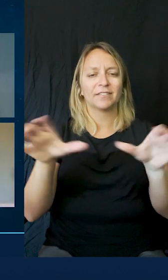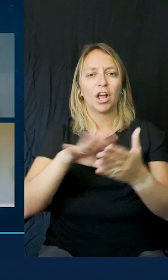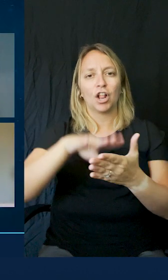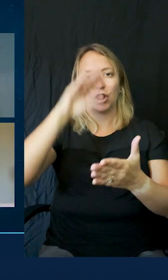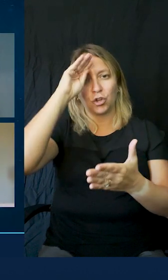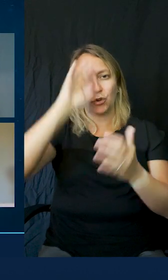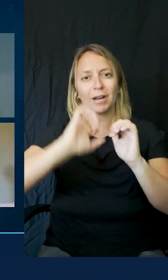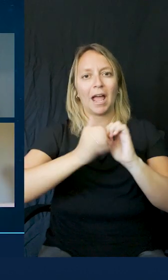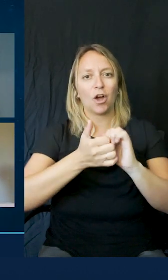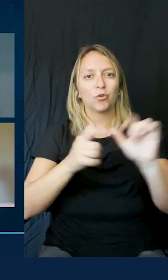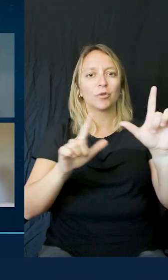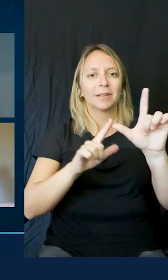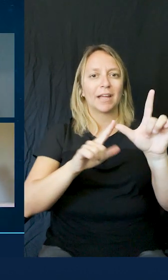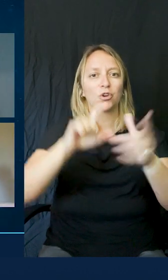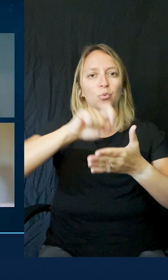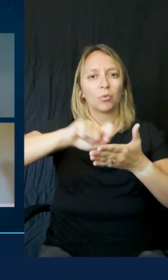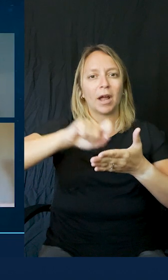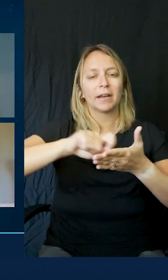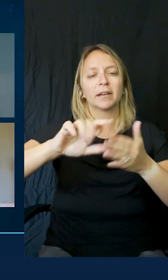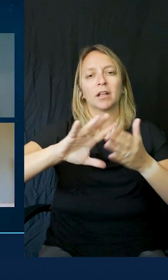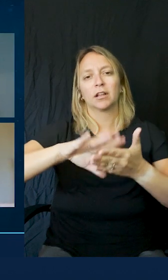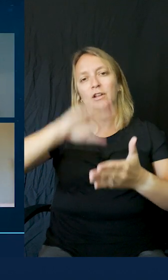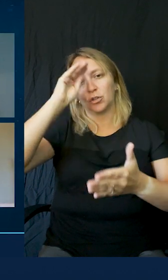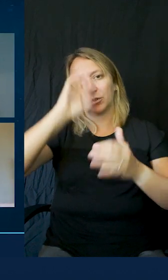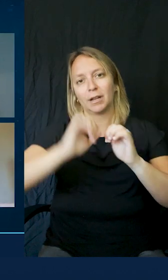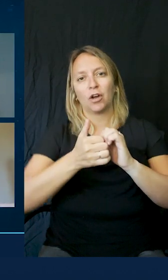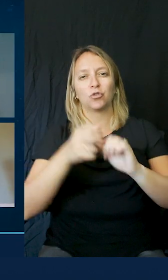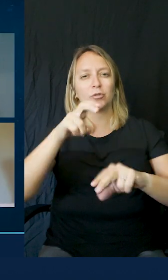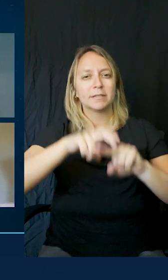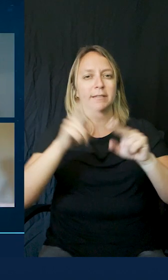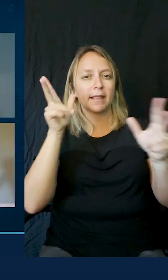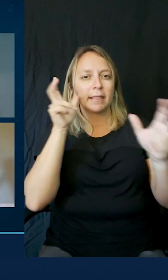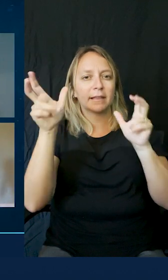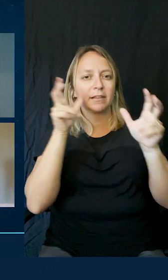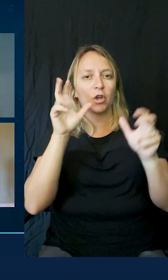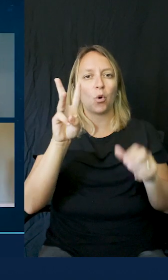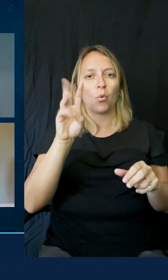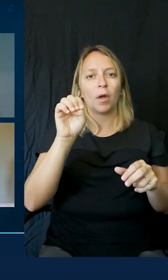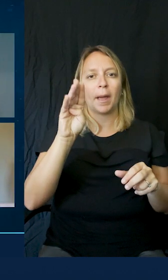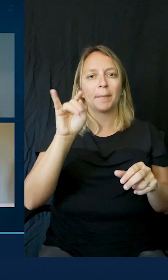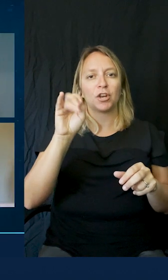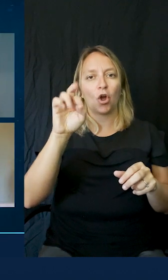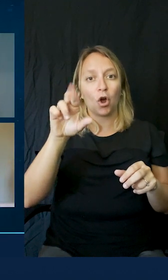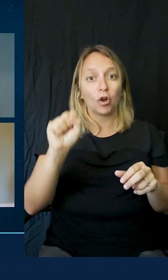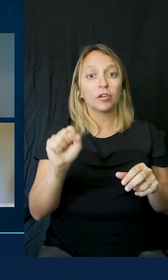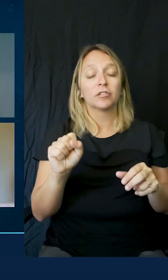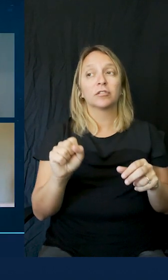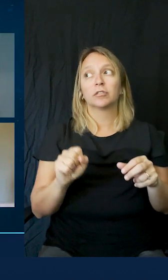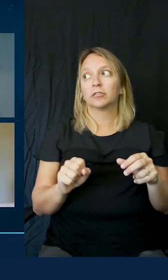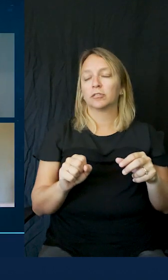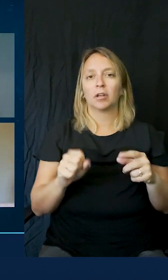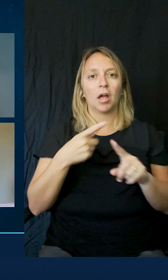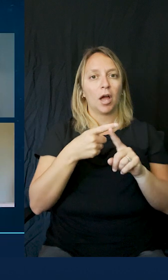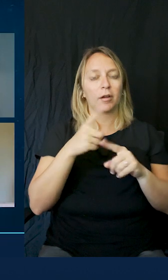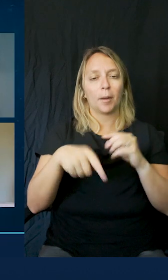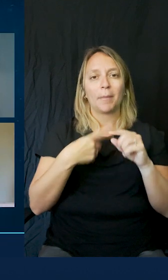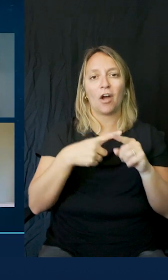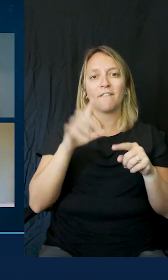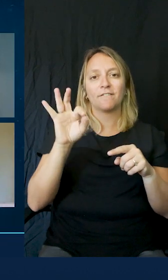letter write, learn how to sit in on webinars from things like fisheries management meetings or dam removal